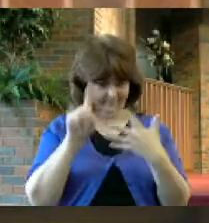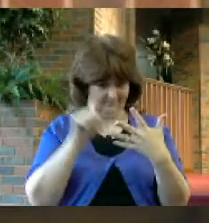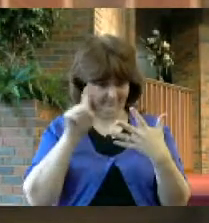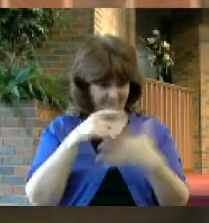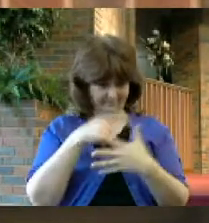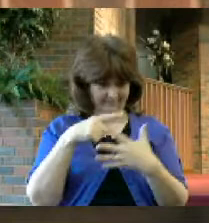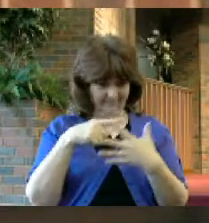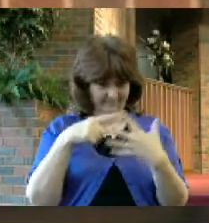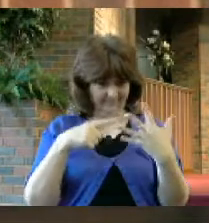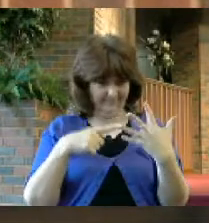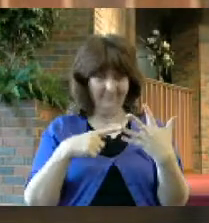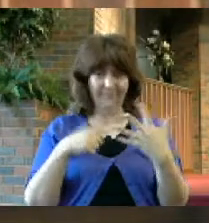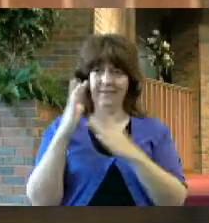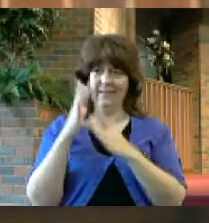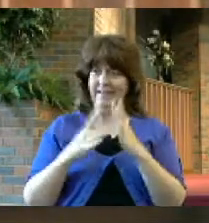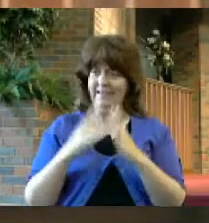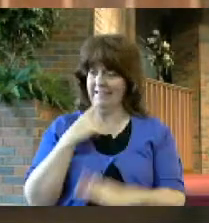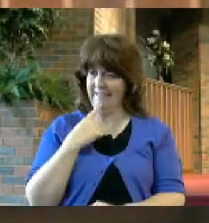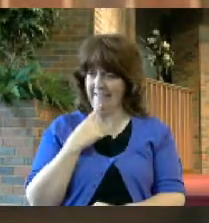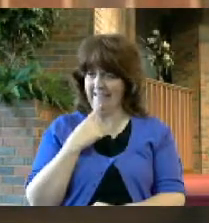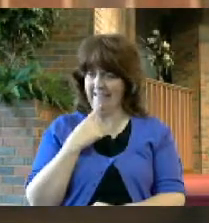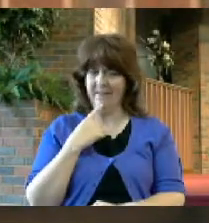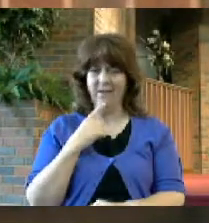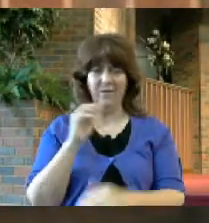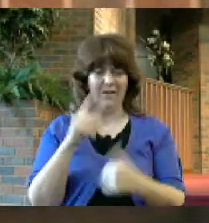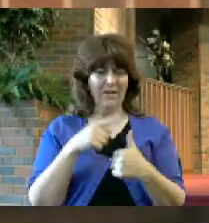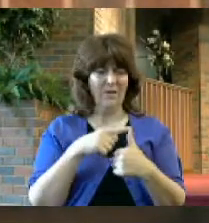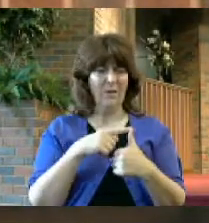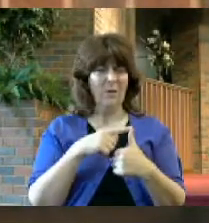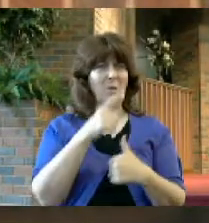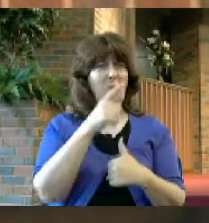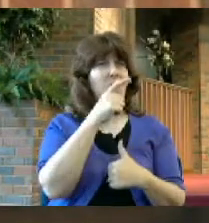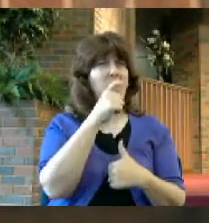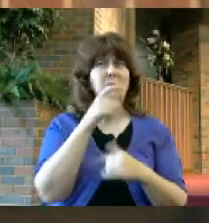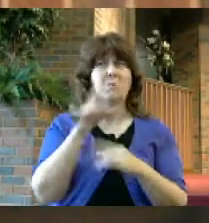Who would hate Jesus?